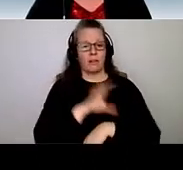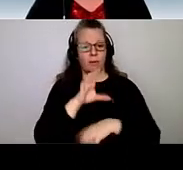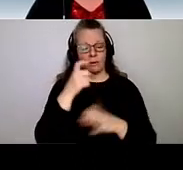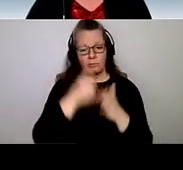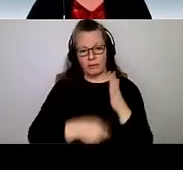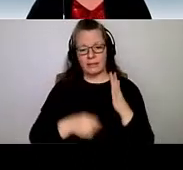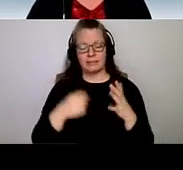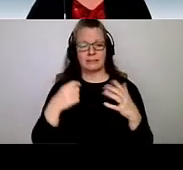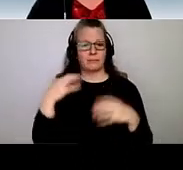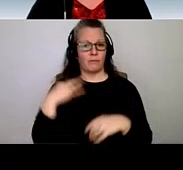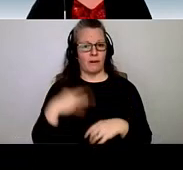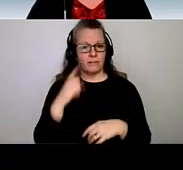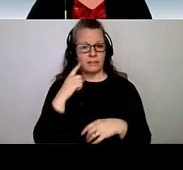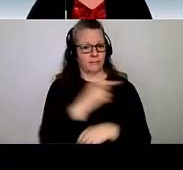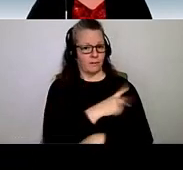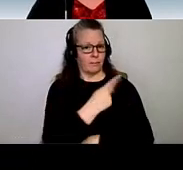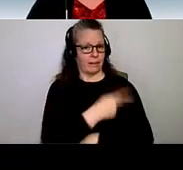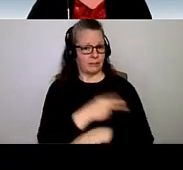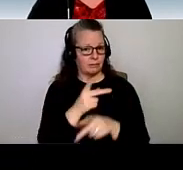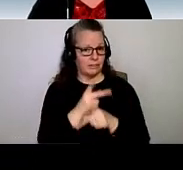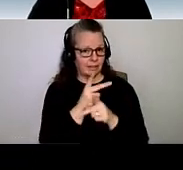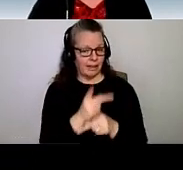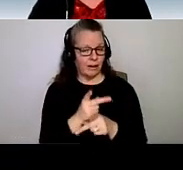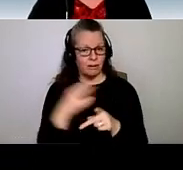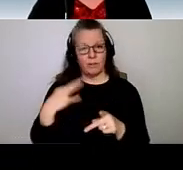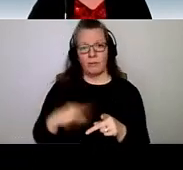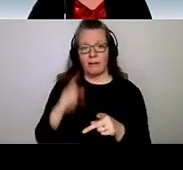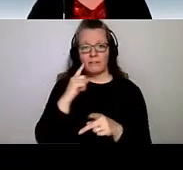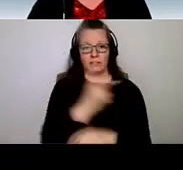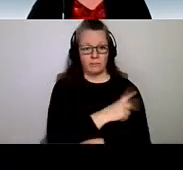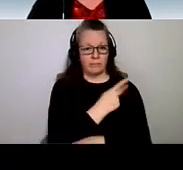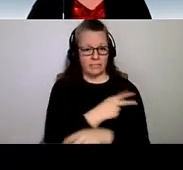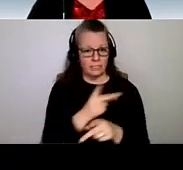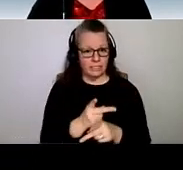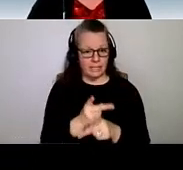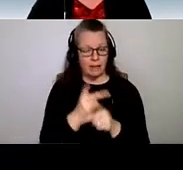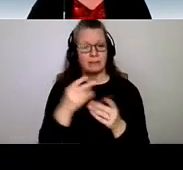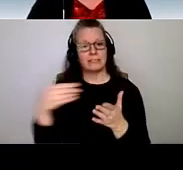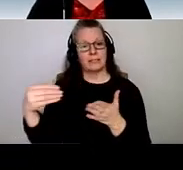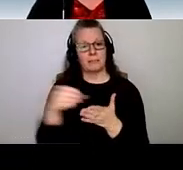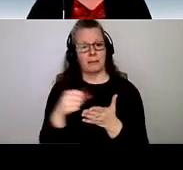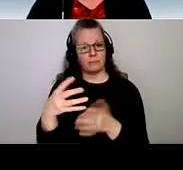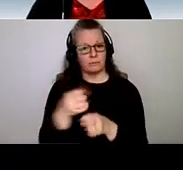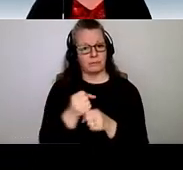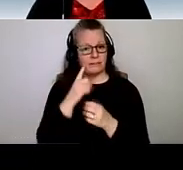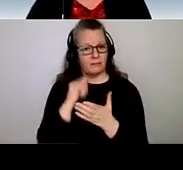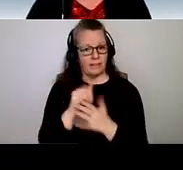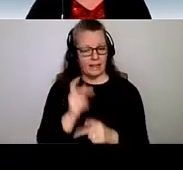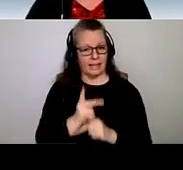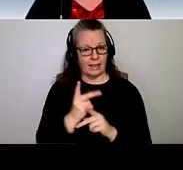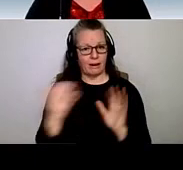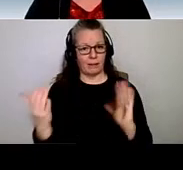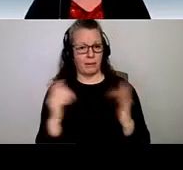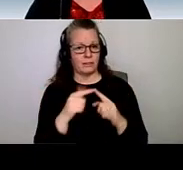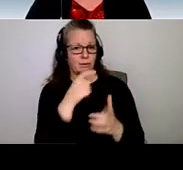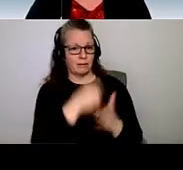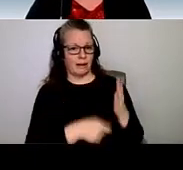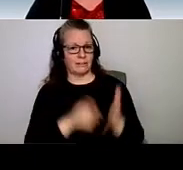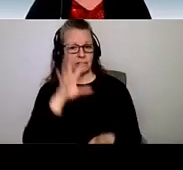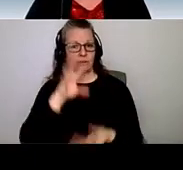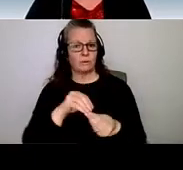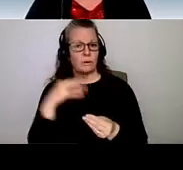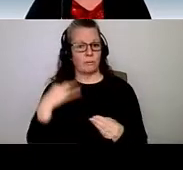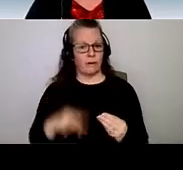on patient care, the profits on patient care is the payments received for that care versus the cost, and total profit, we see